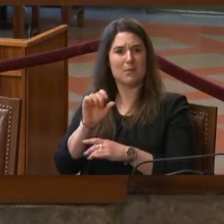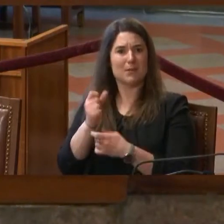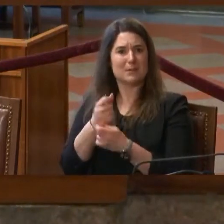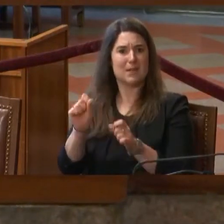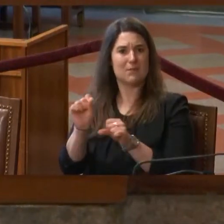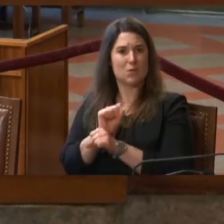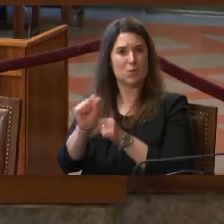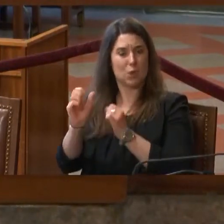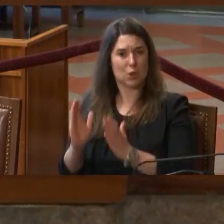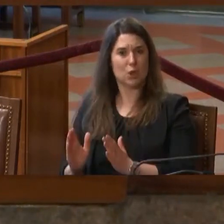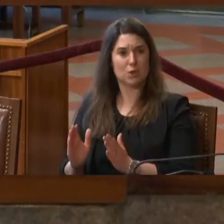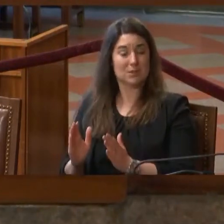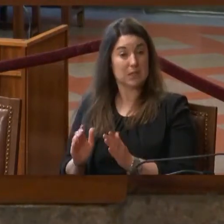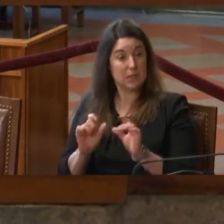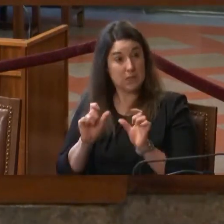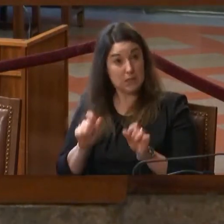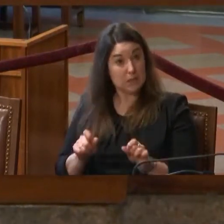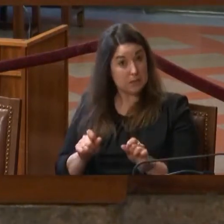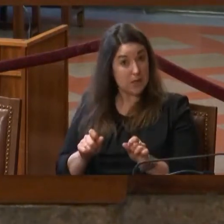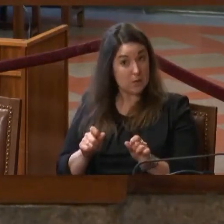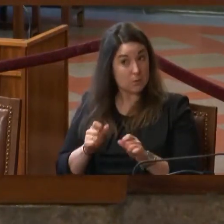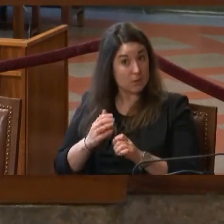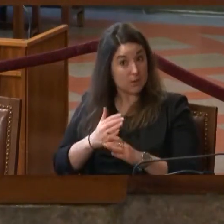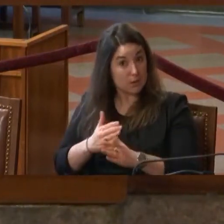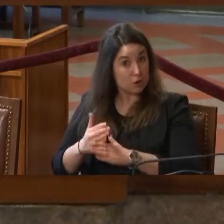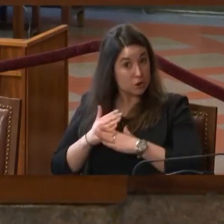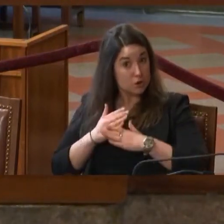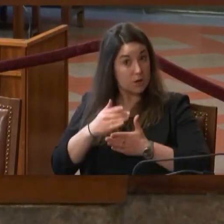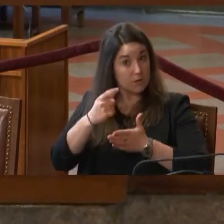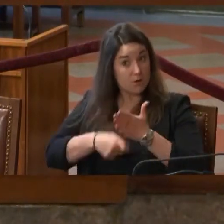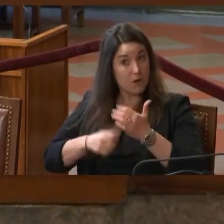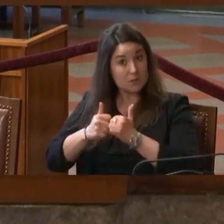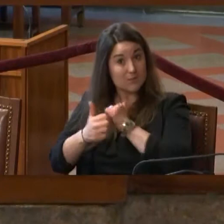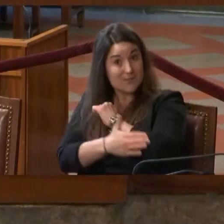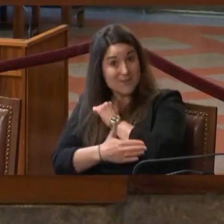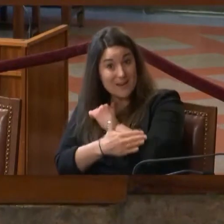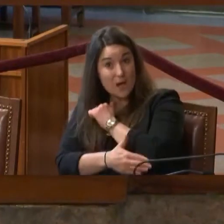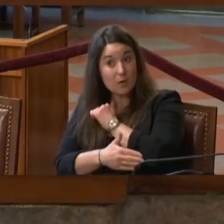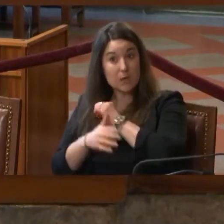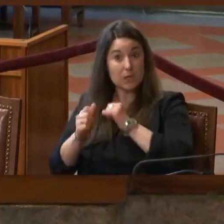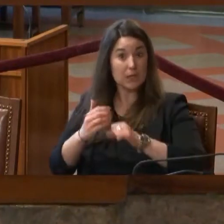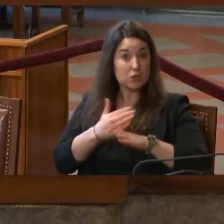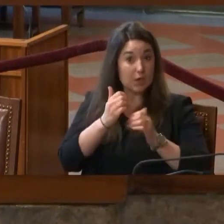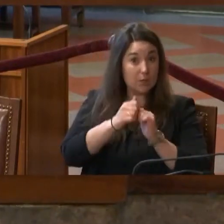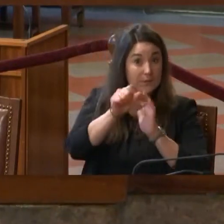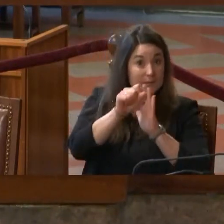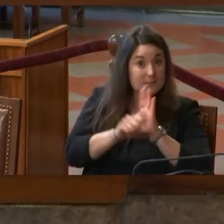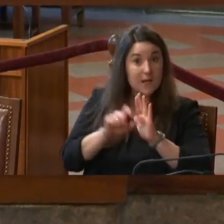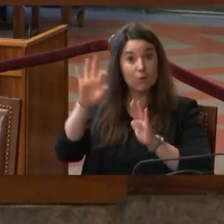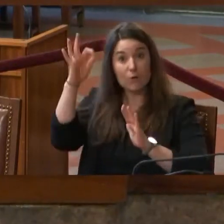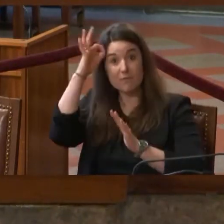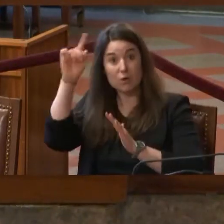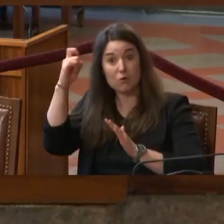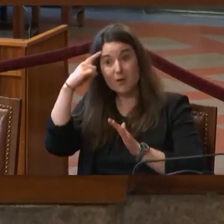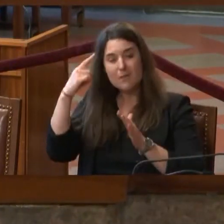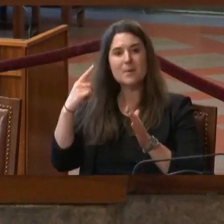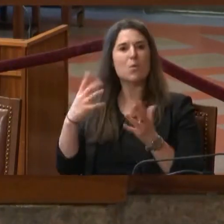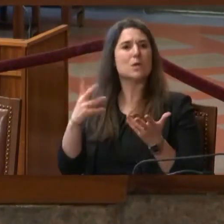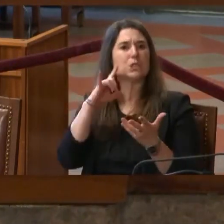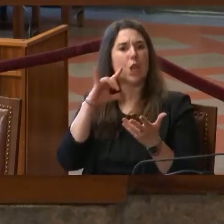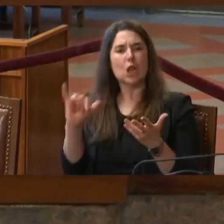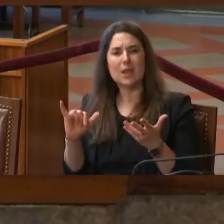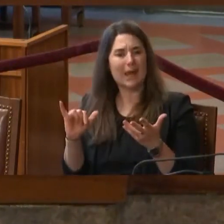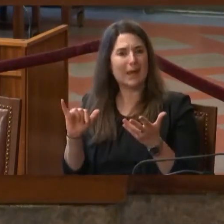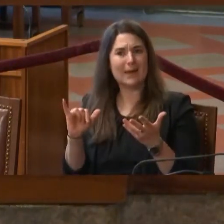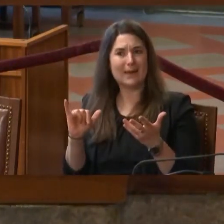workers. Can we potentially share in the expense with the county? Can we potentially share in with the state or the federal government? What does that look